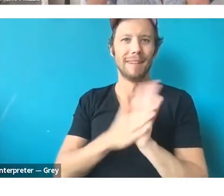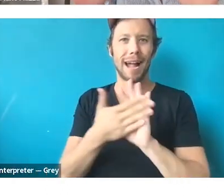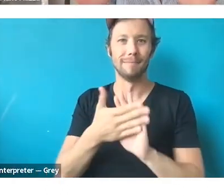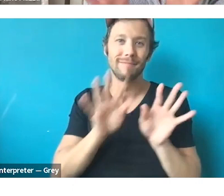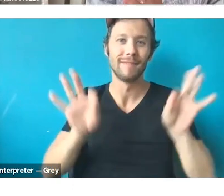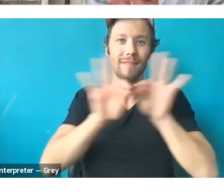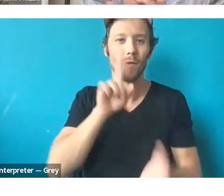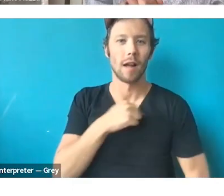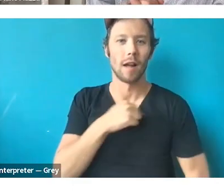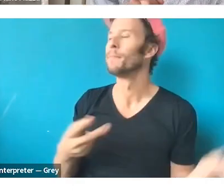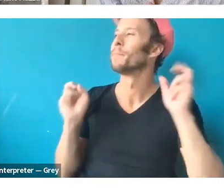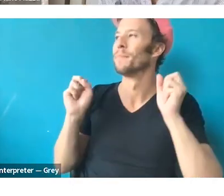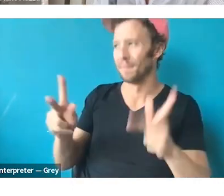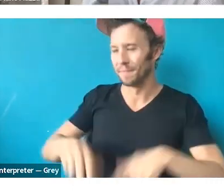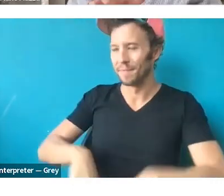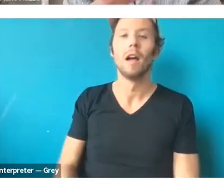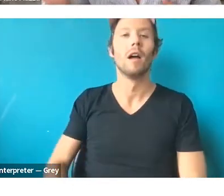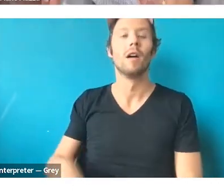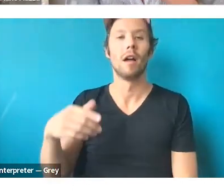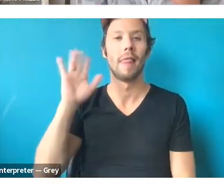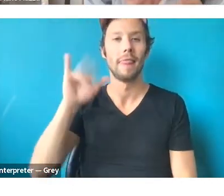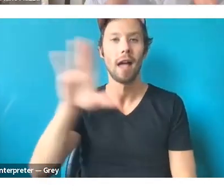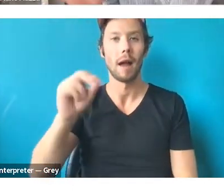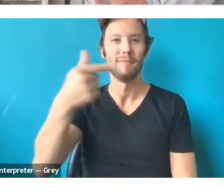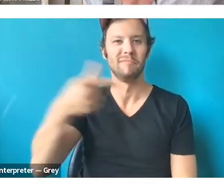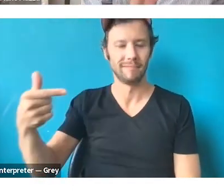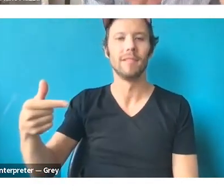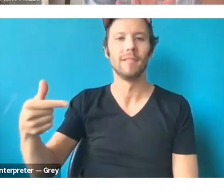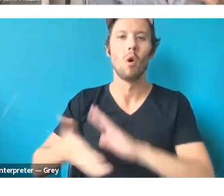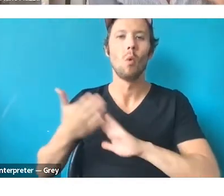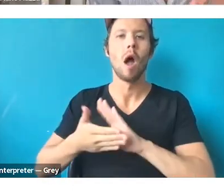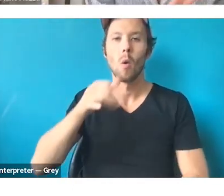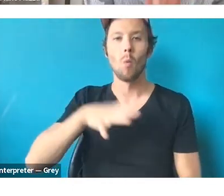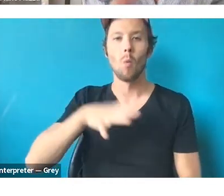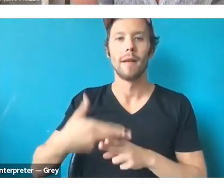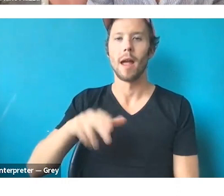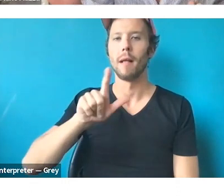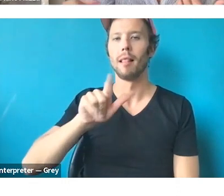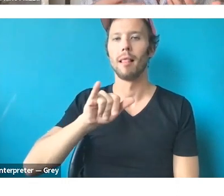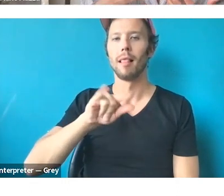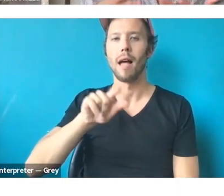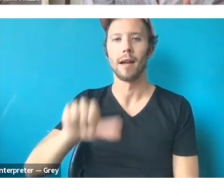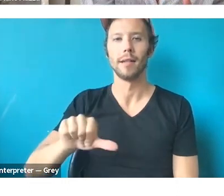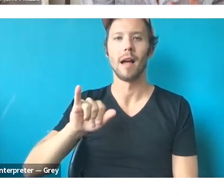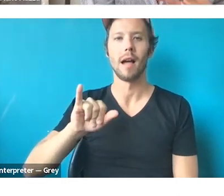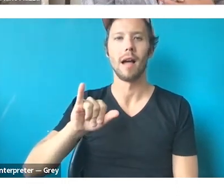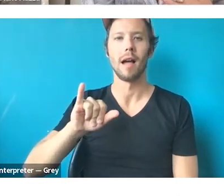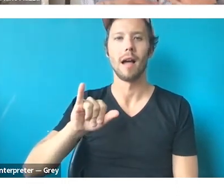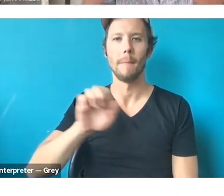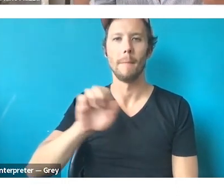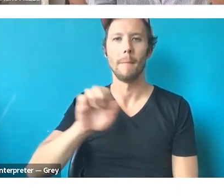named Liza Lubell. And, you know, she is also a florist, and she was really disheartened with the way